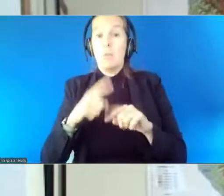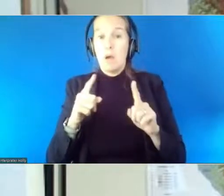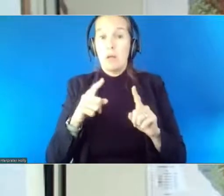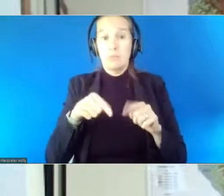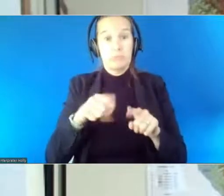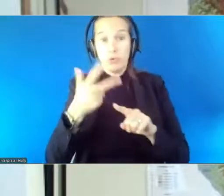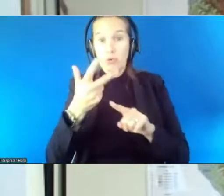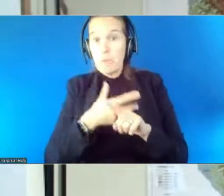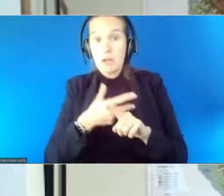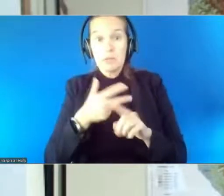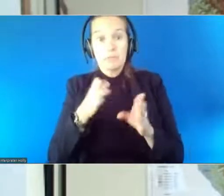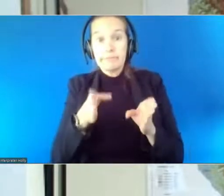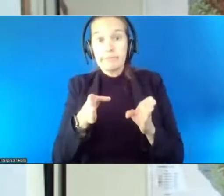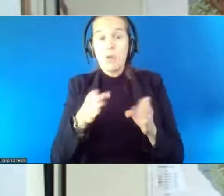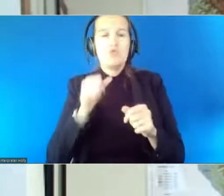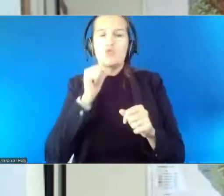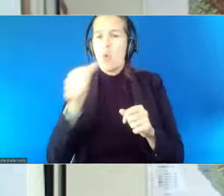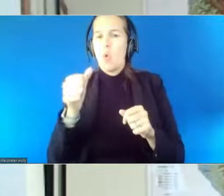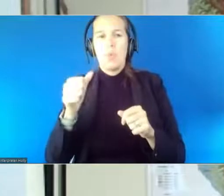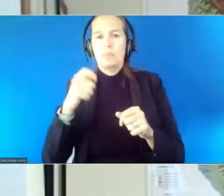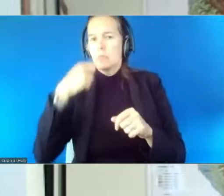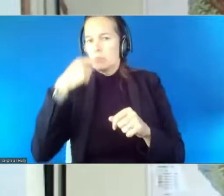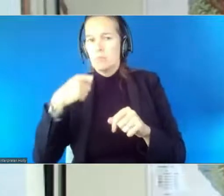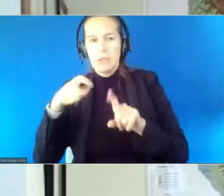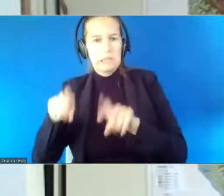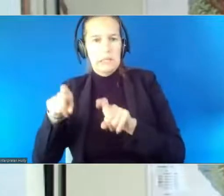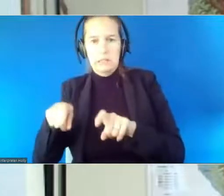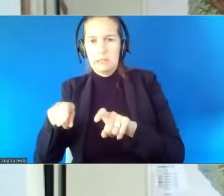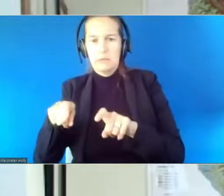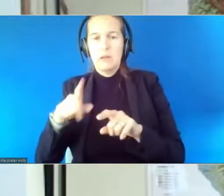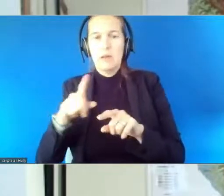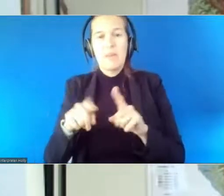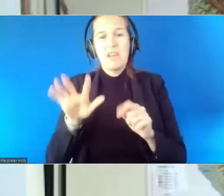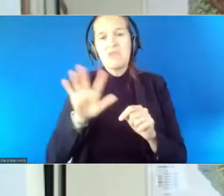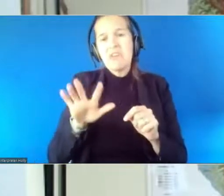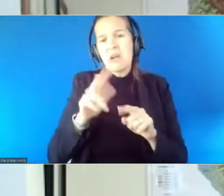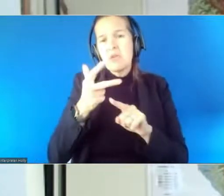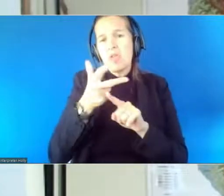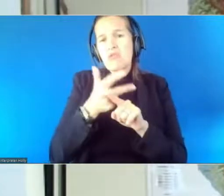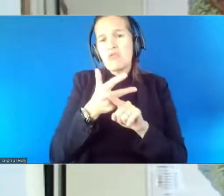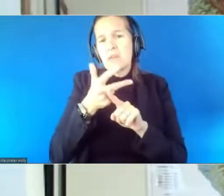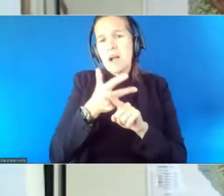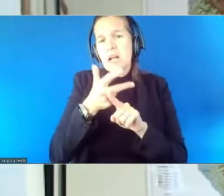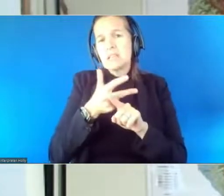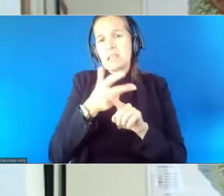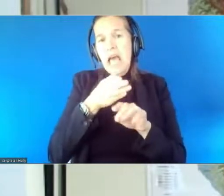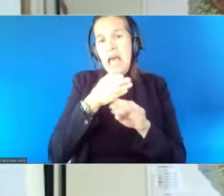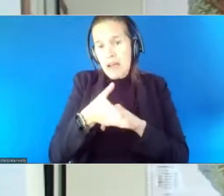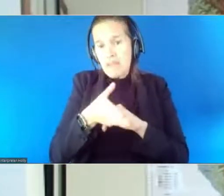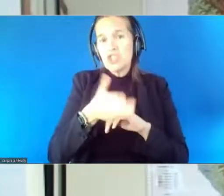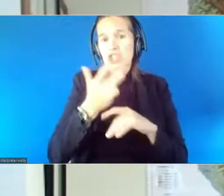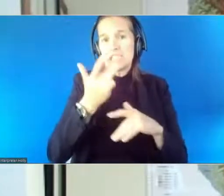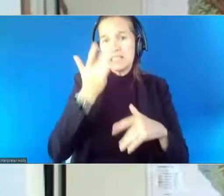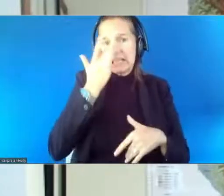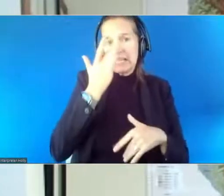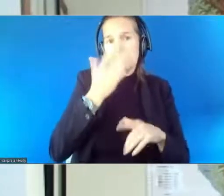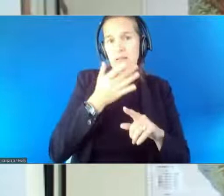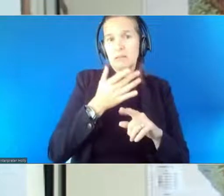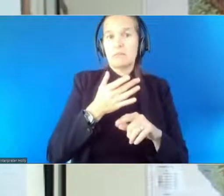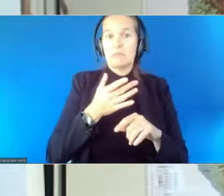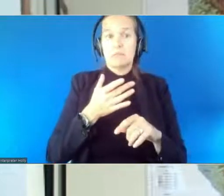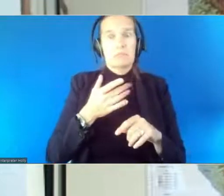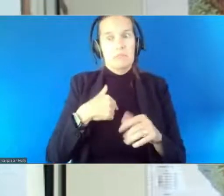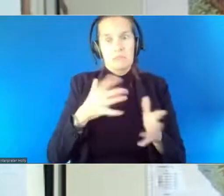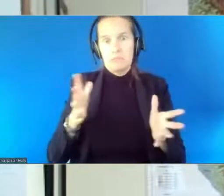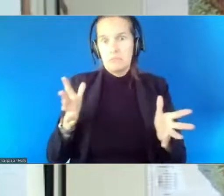time. But certainly after or close to the 90 days approaching, my recommendation is strongly to